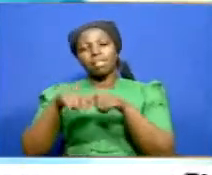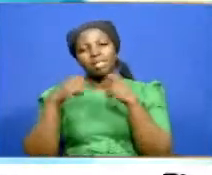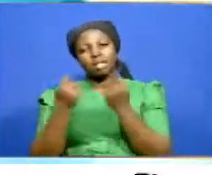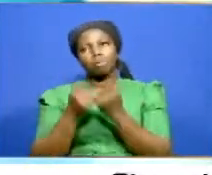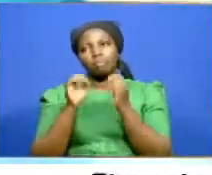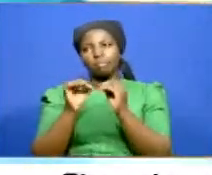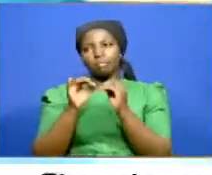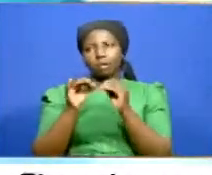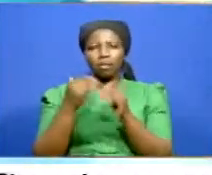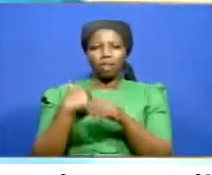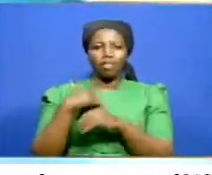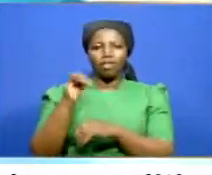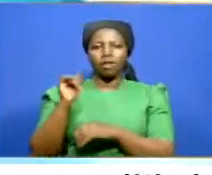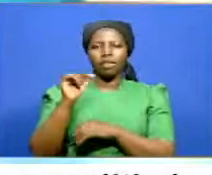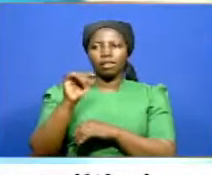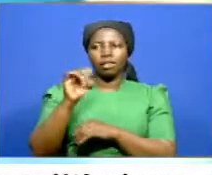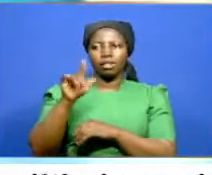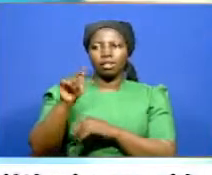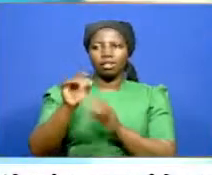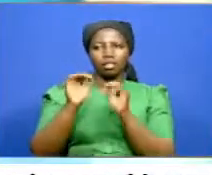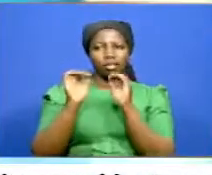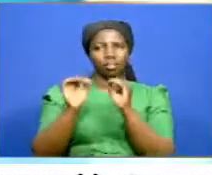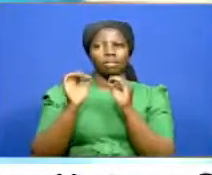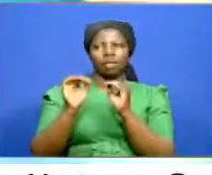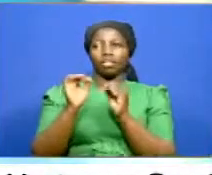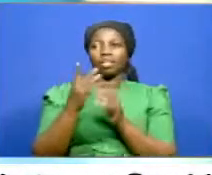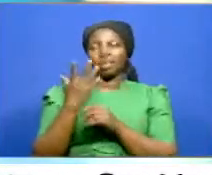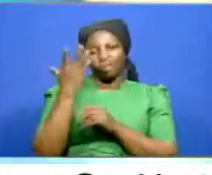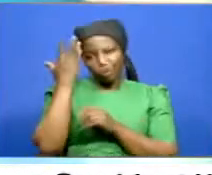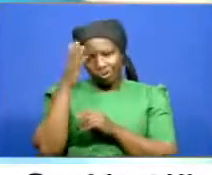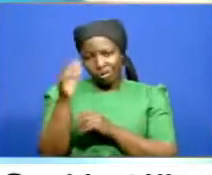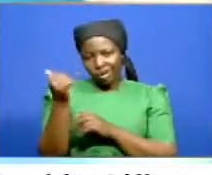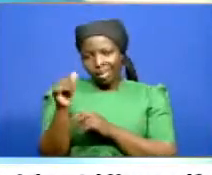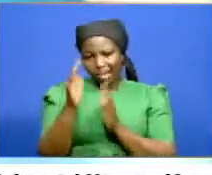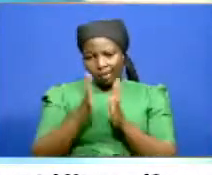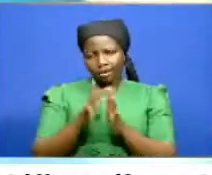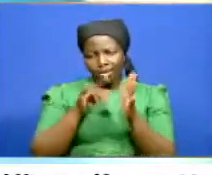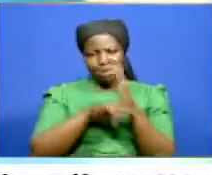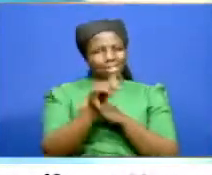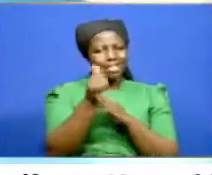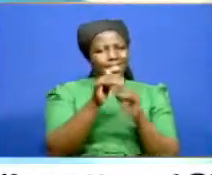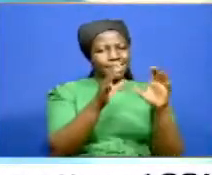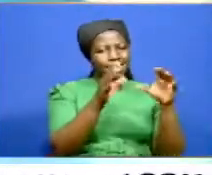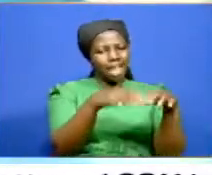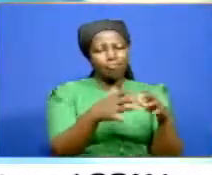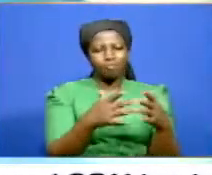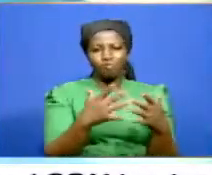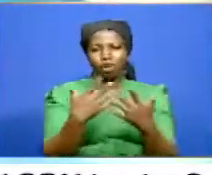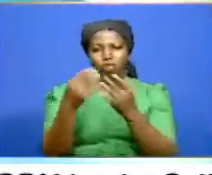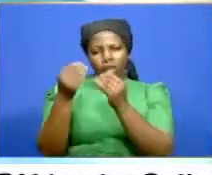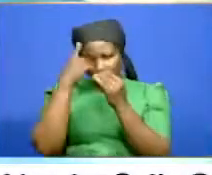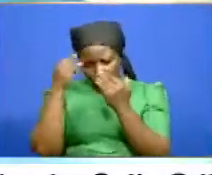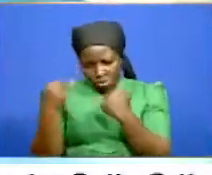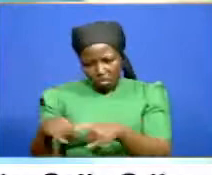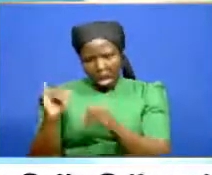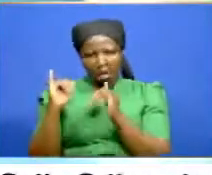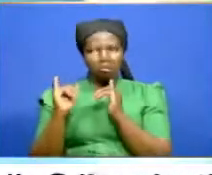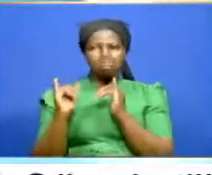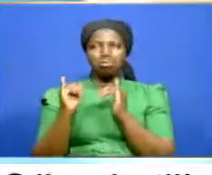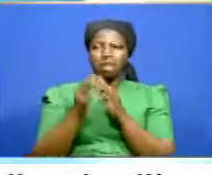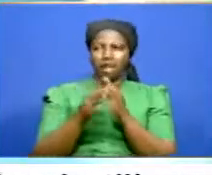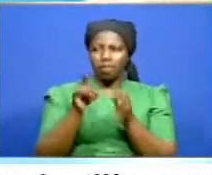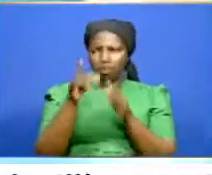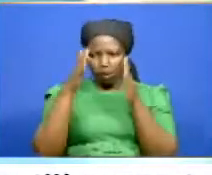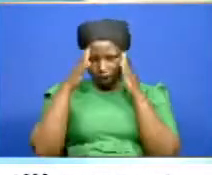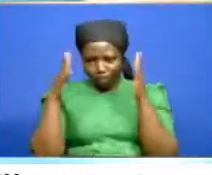have an agent, you don't even know you don't know anyone in any club, you're going for tryouts, being dropped left, right and centre. I mean, if you're not really focused